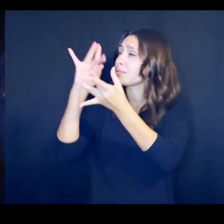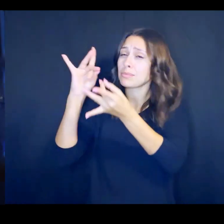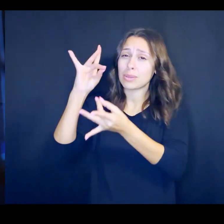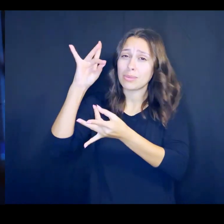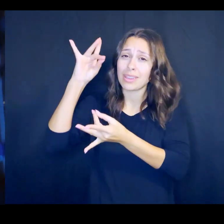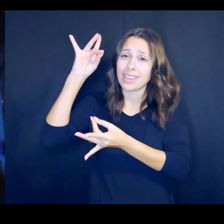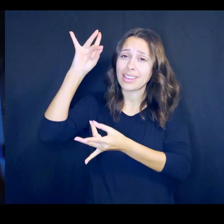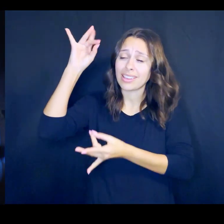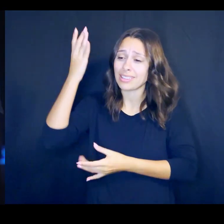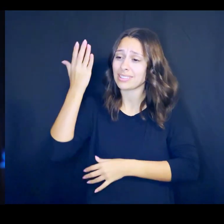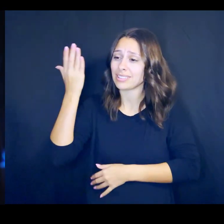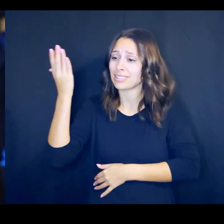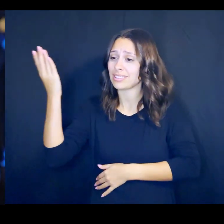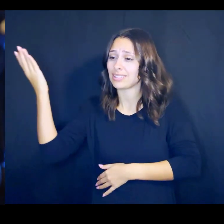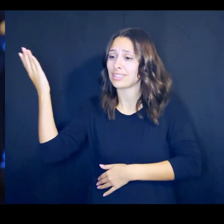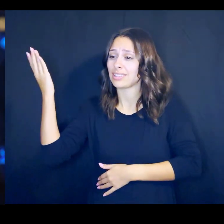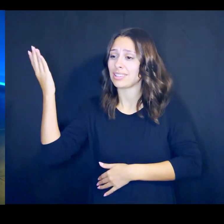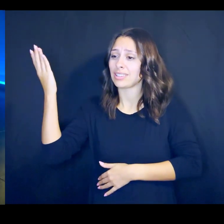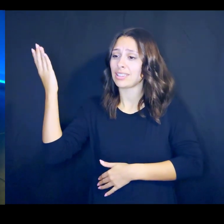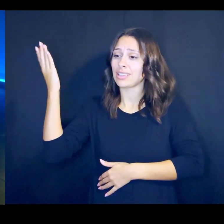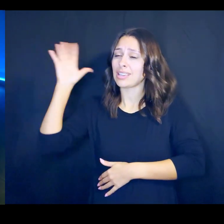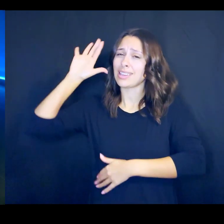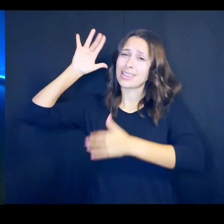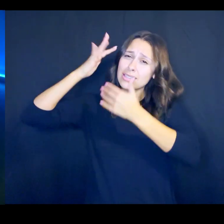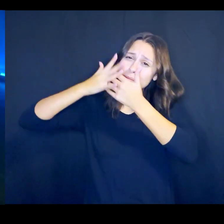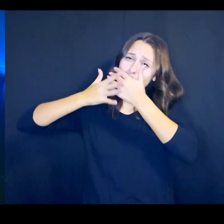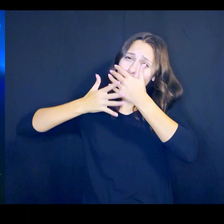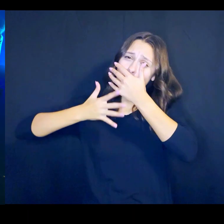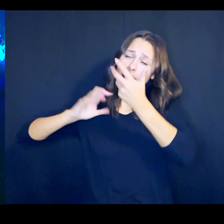Born of his spirit,